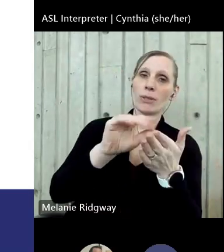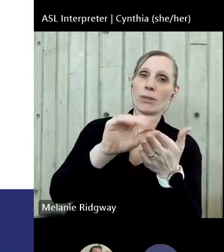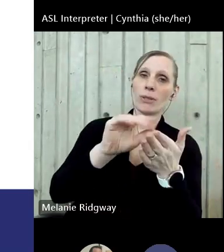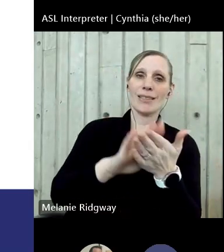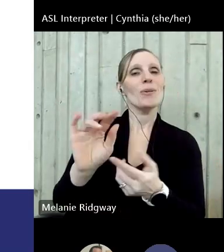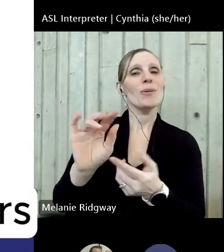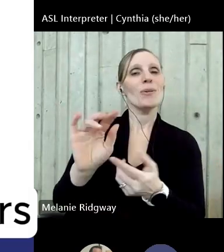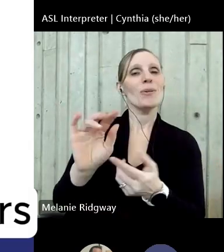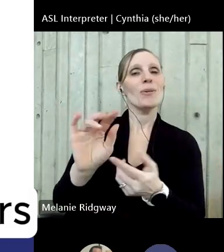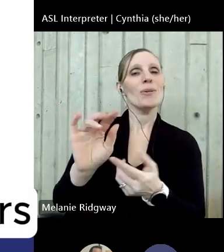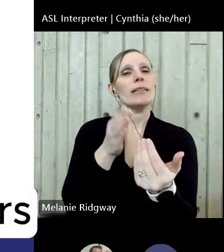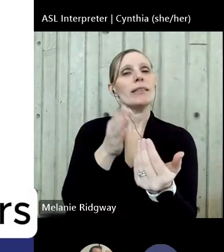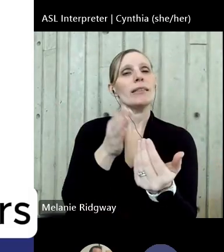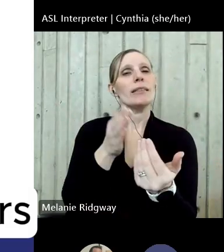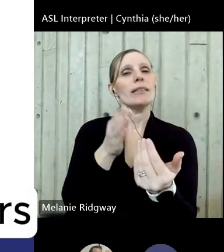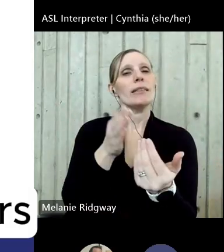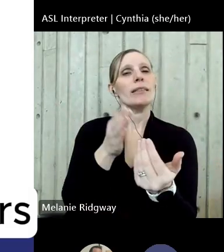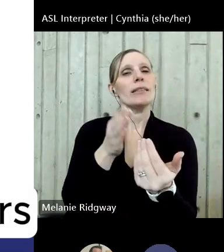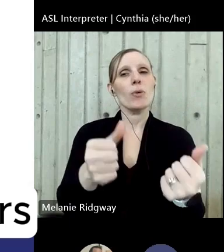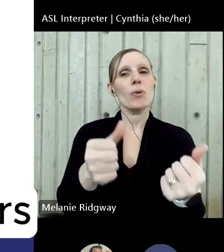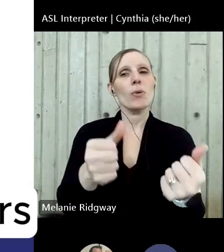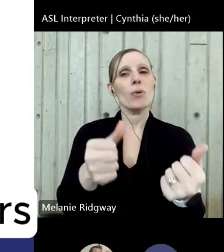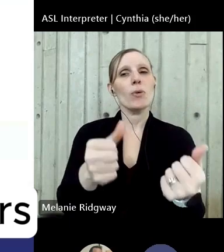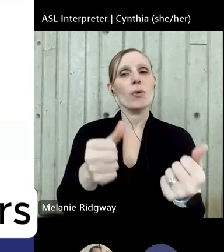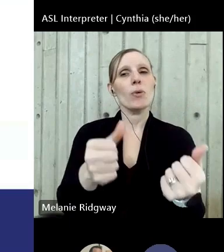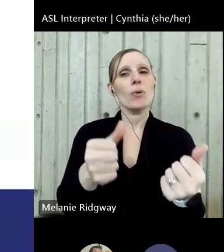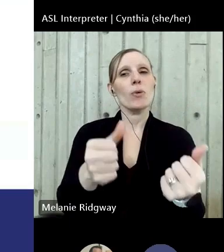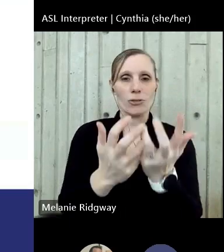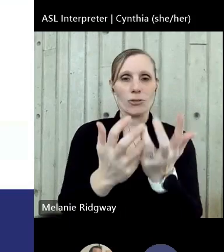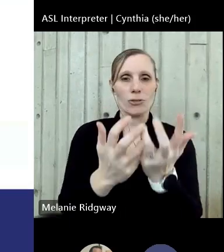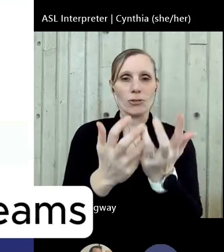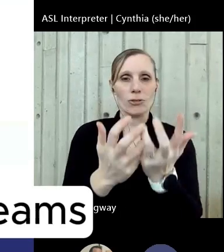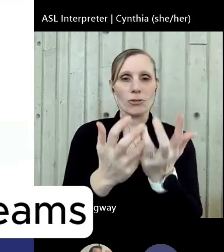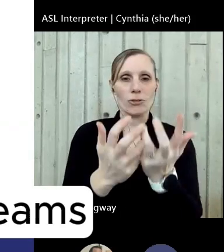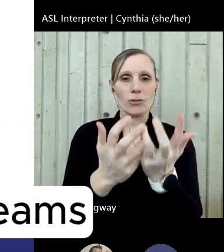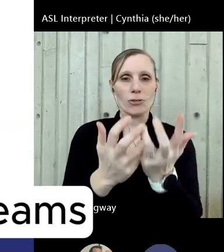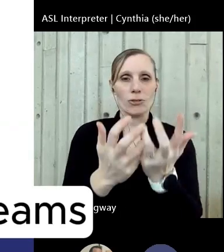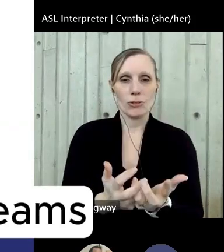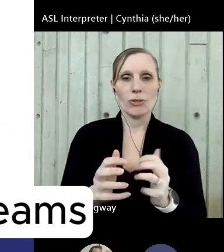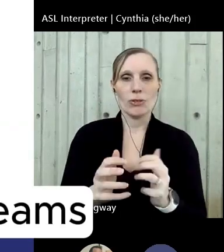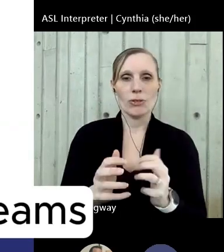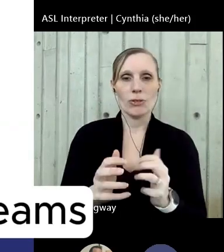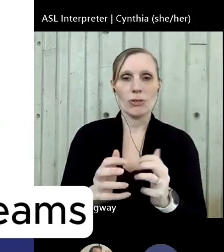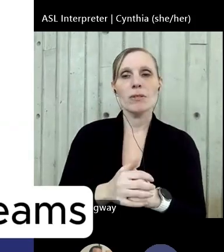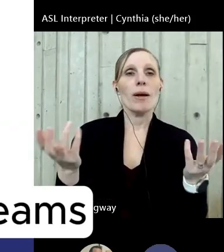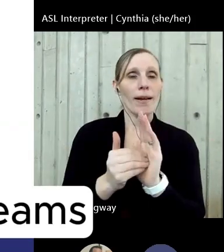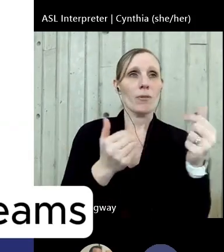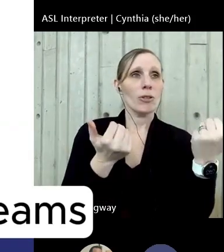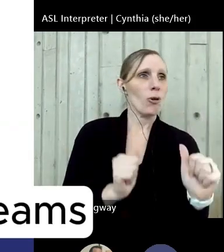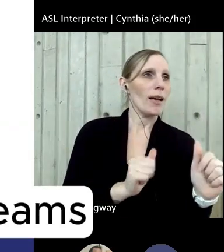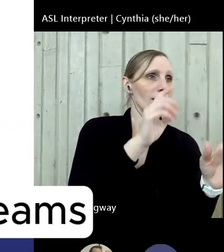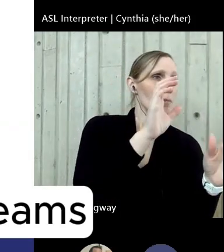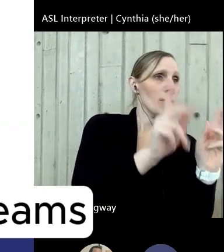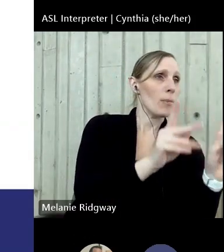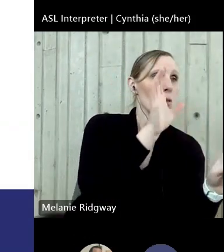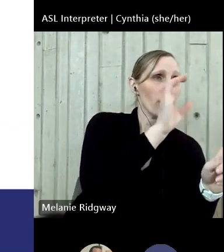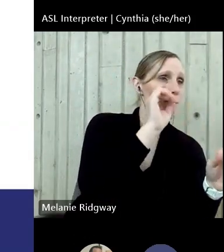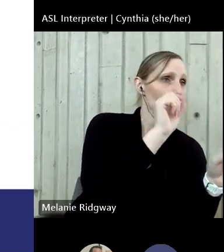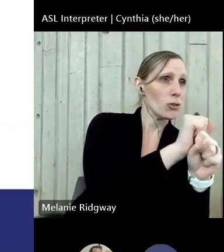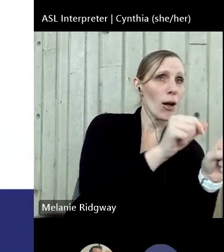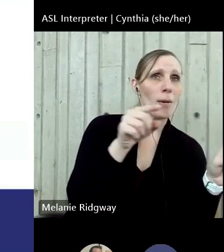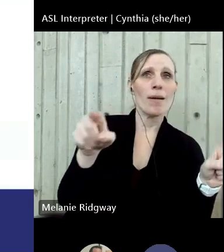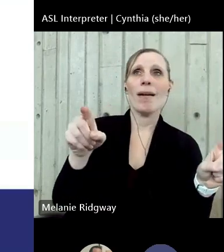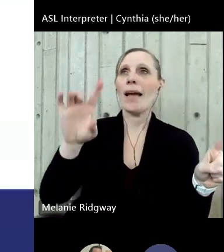a bridge connecting job seekers with employers and helping our employment supports teams make